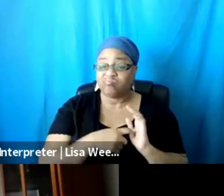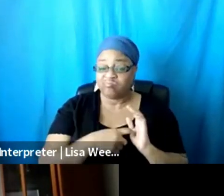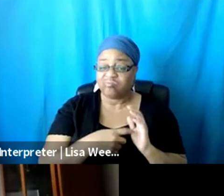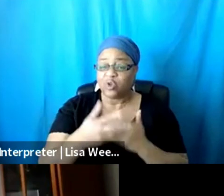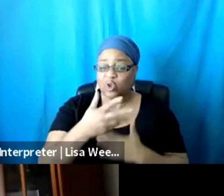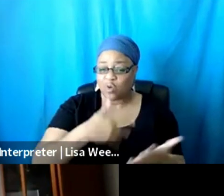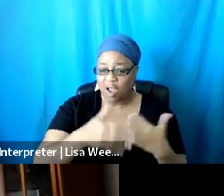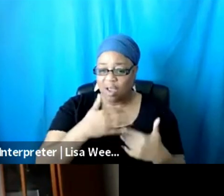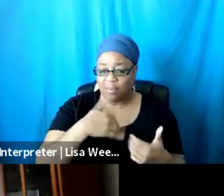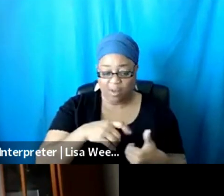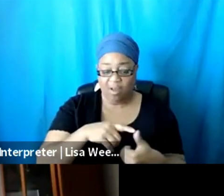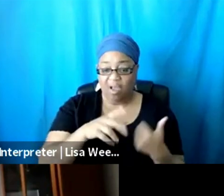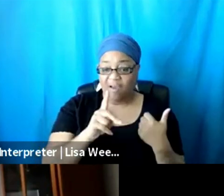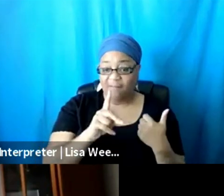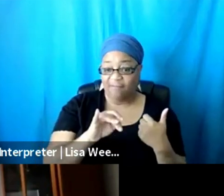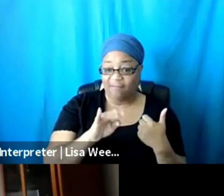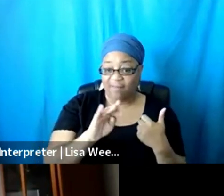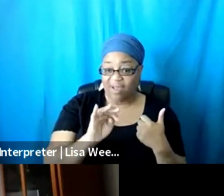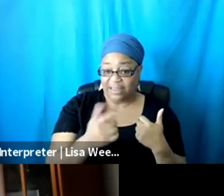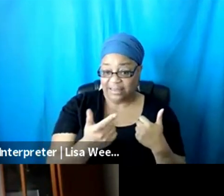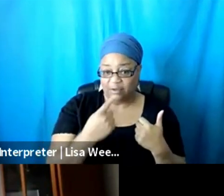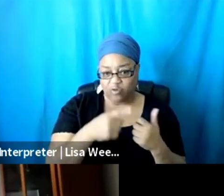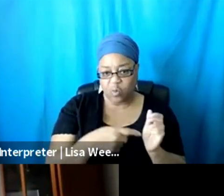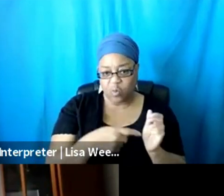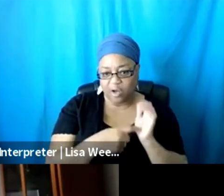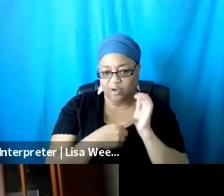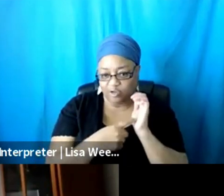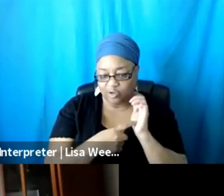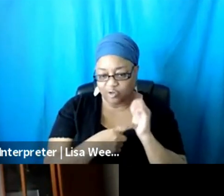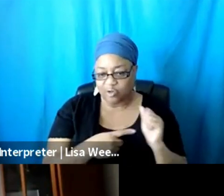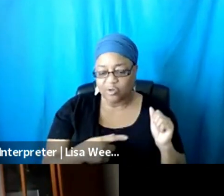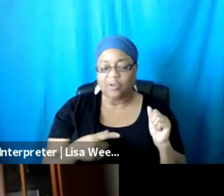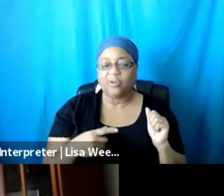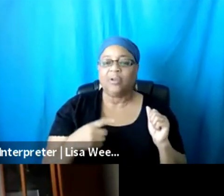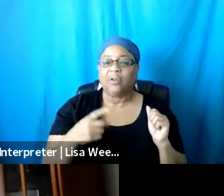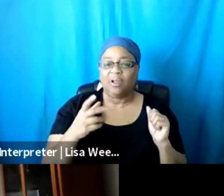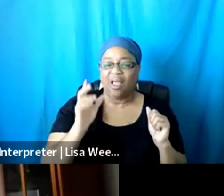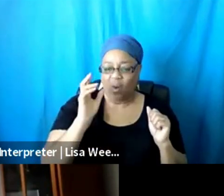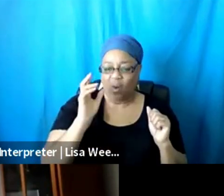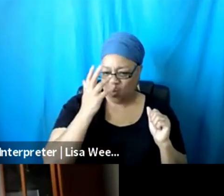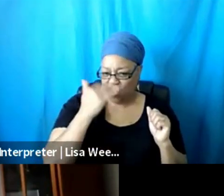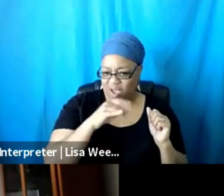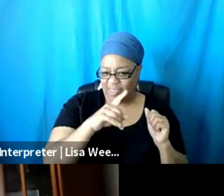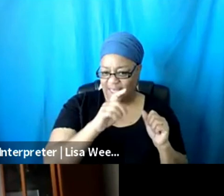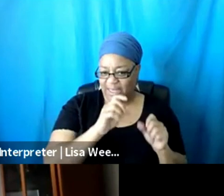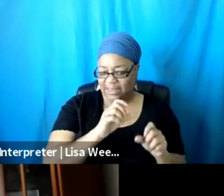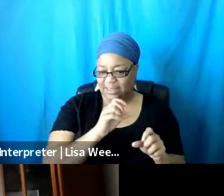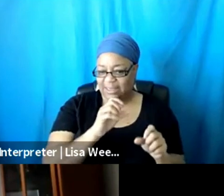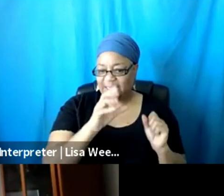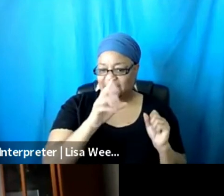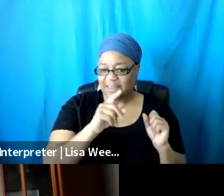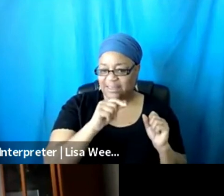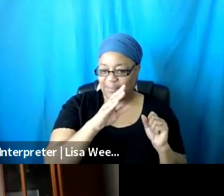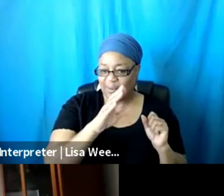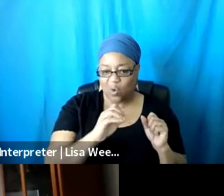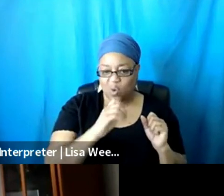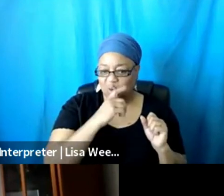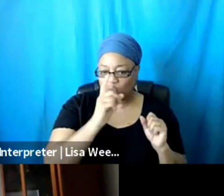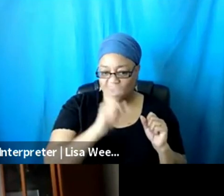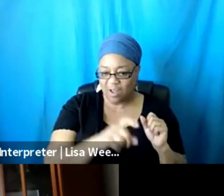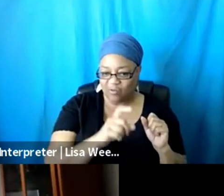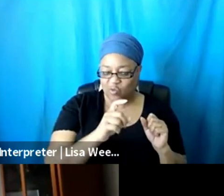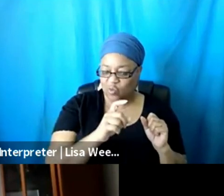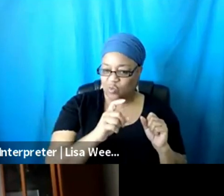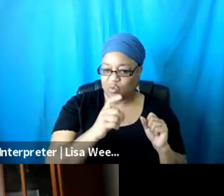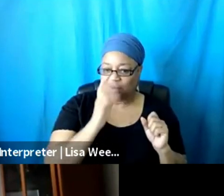and it requires that there's dedicated funding so that that CBO is not put in a position of having to determine that volunteers sustain it or